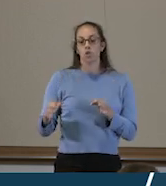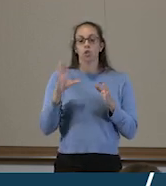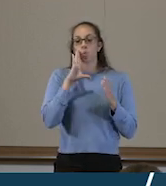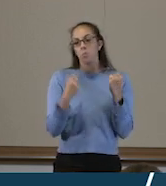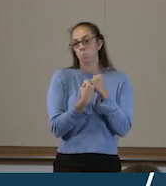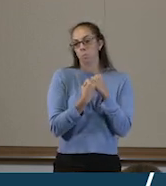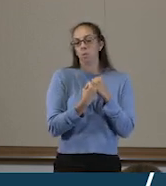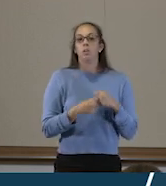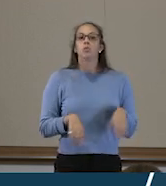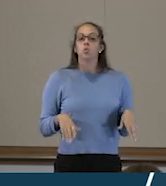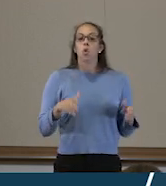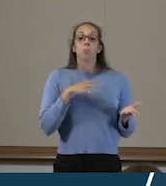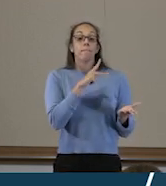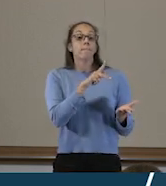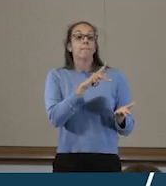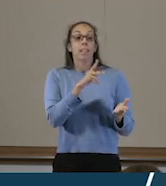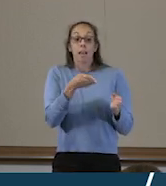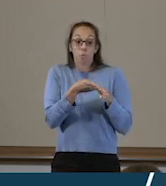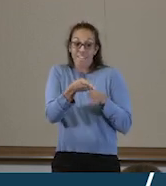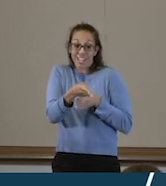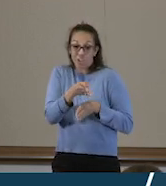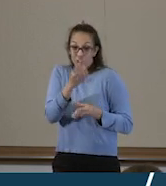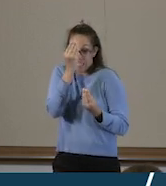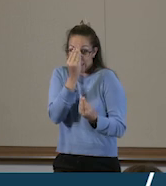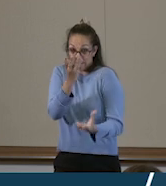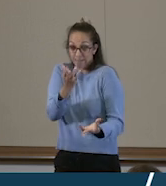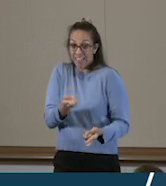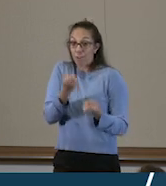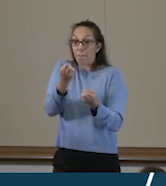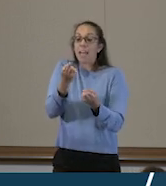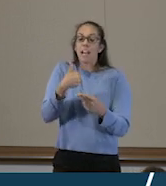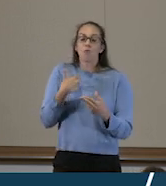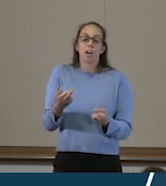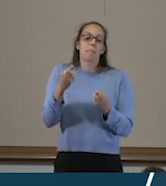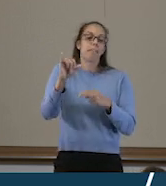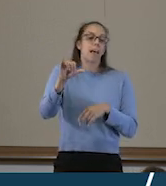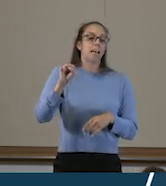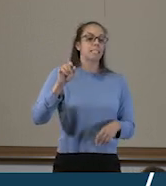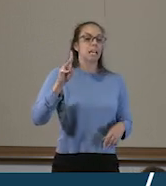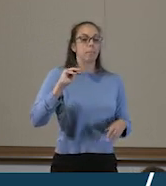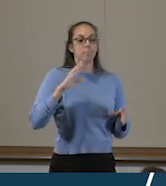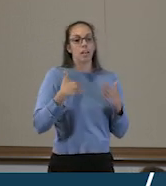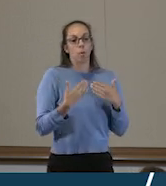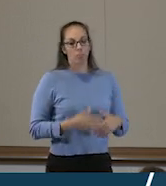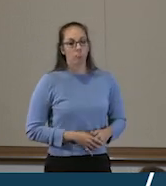would personally, professionally speaking, I would recommend it. Mm-hmm.